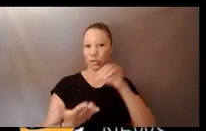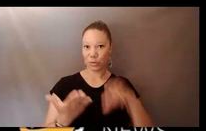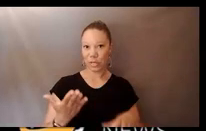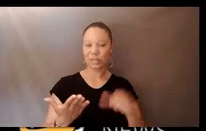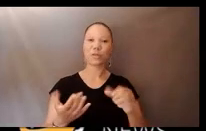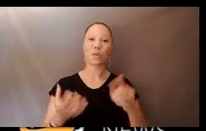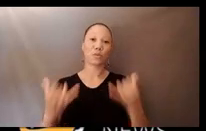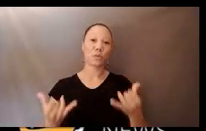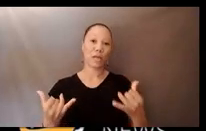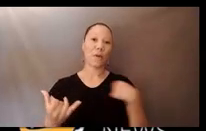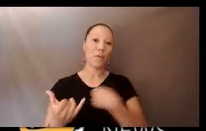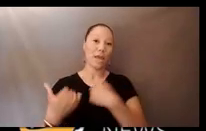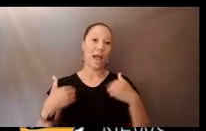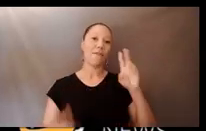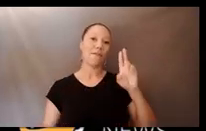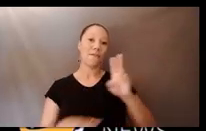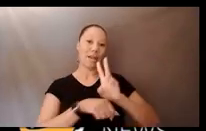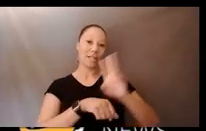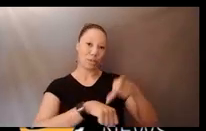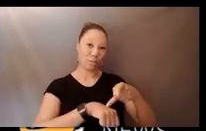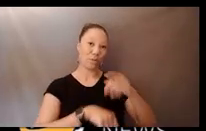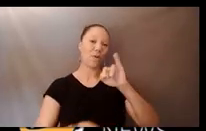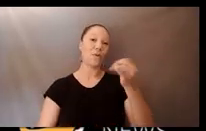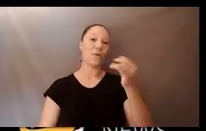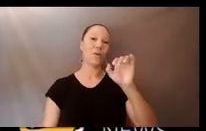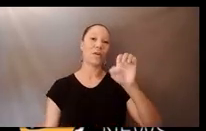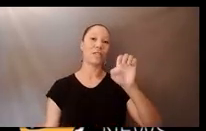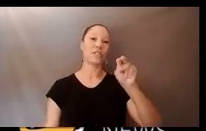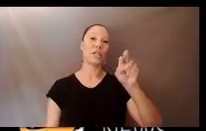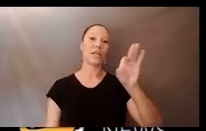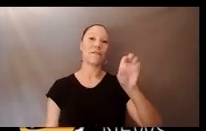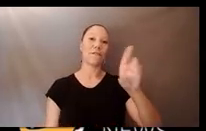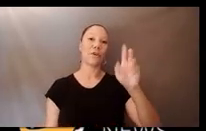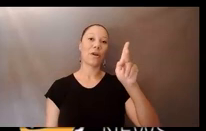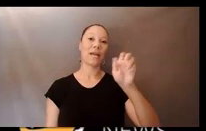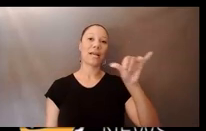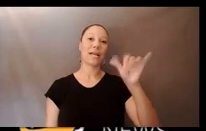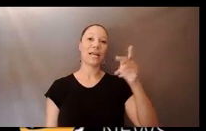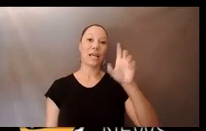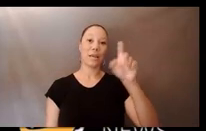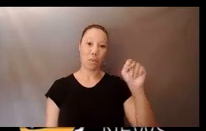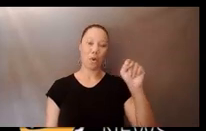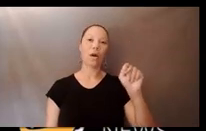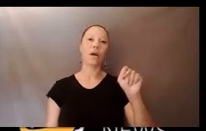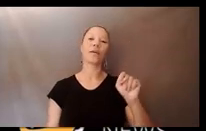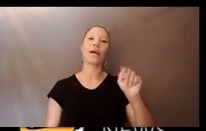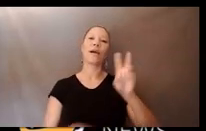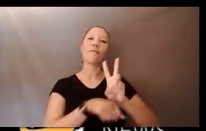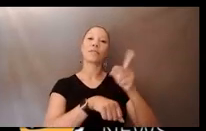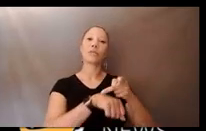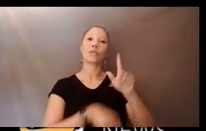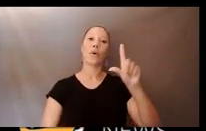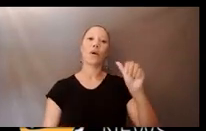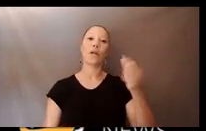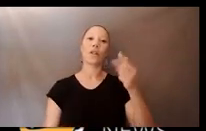us today we have a vice principal, Jennifer Keyport. She's a vice principal at Laguna Creek High School. Say hi,